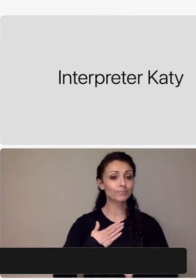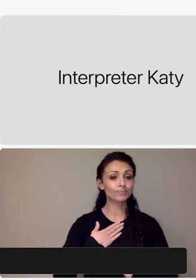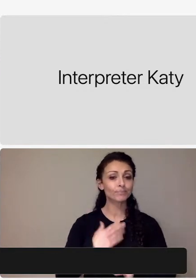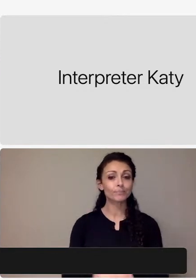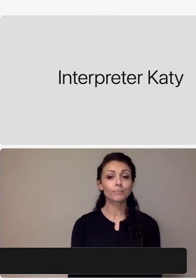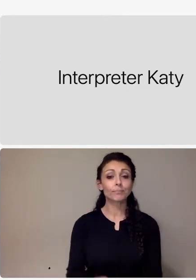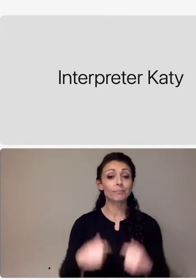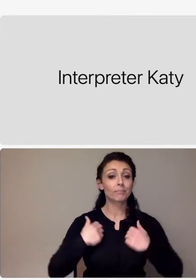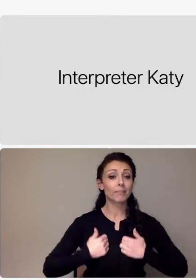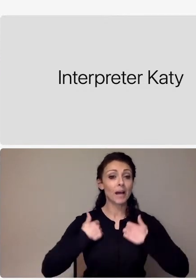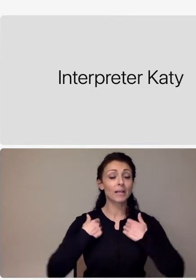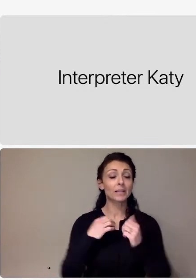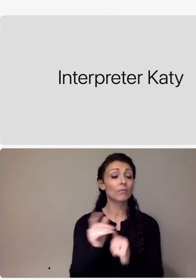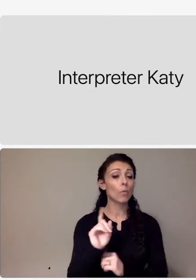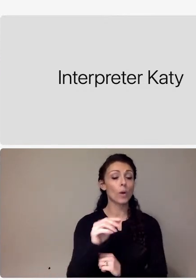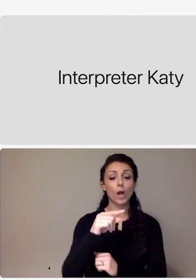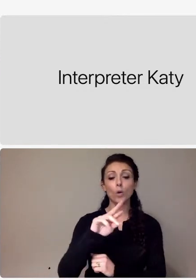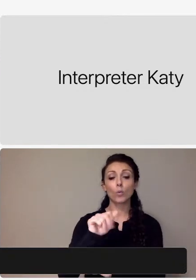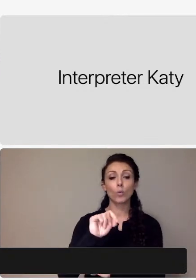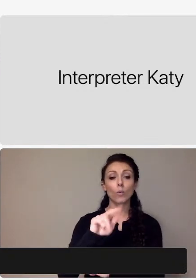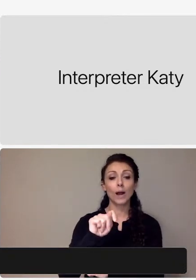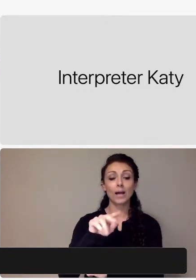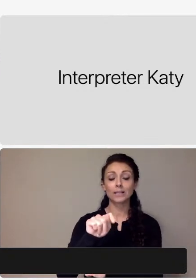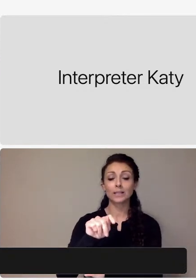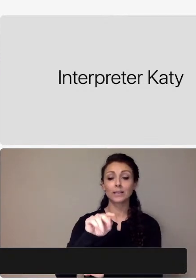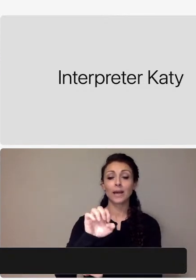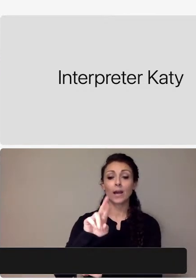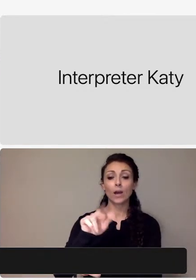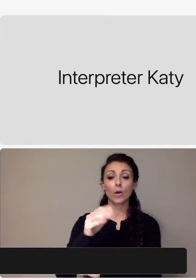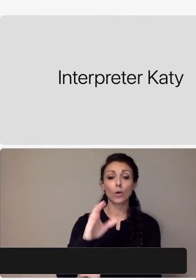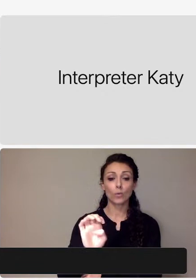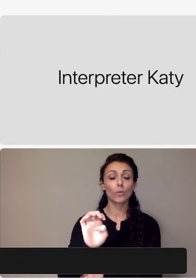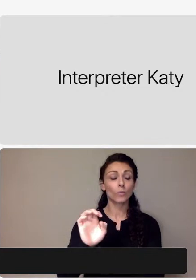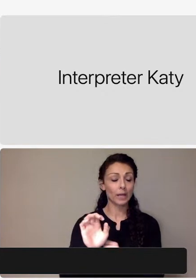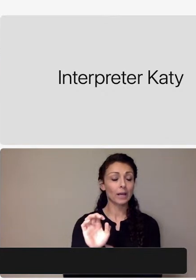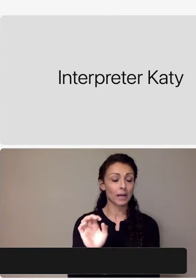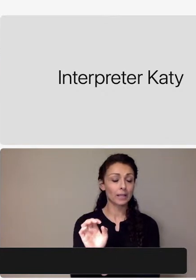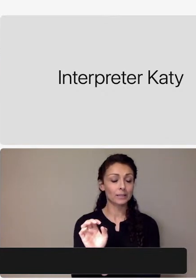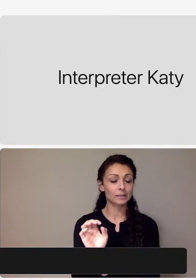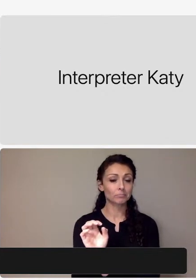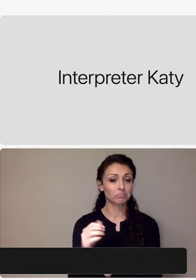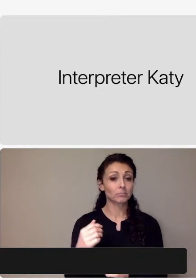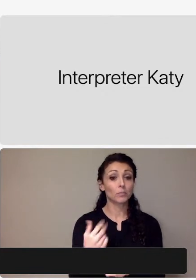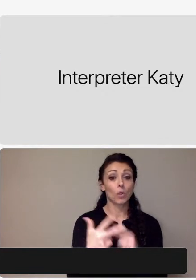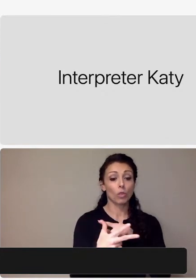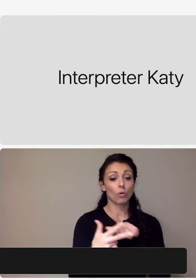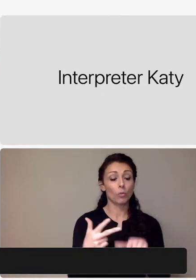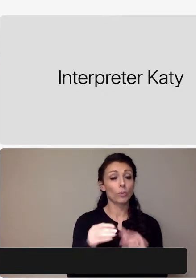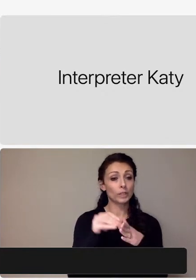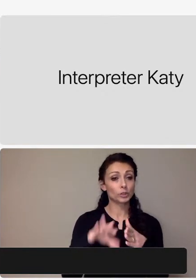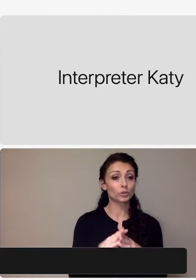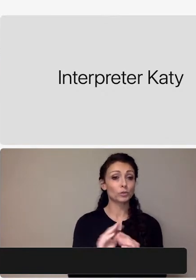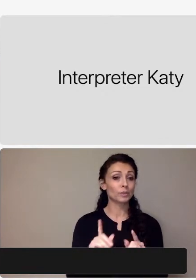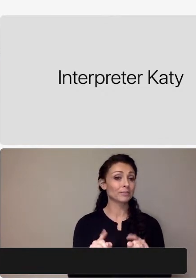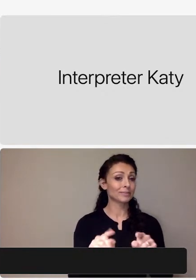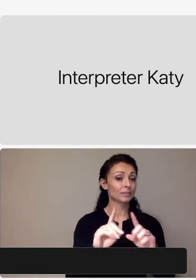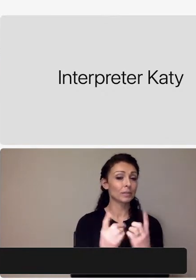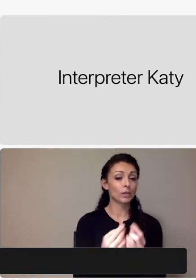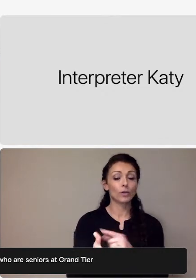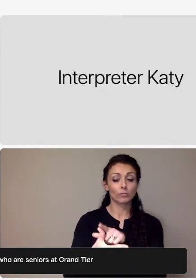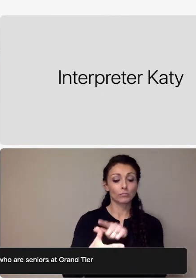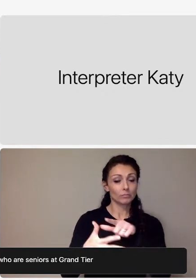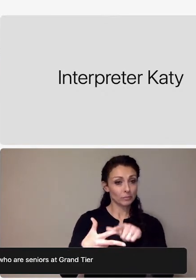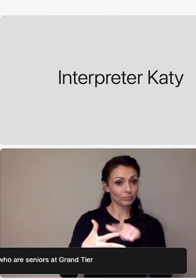i reside in grand terrace california i have three students currently in the district two are seniors at grand terrace high